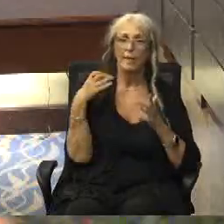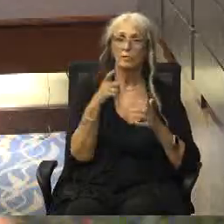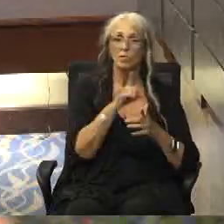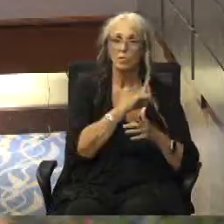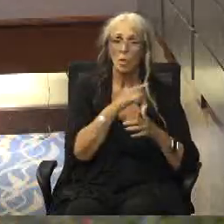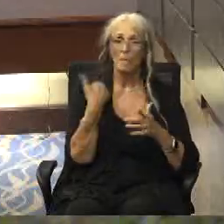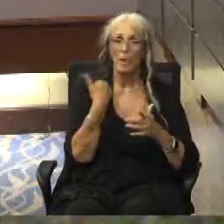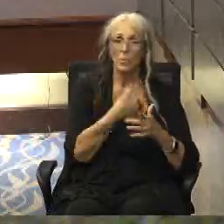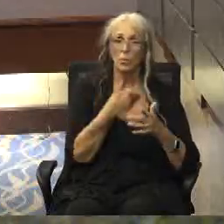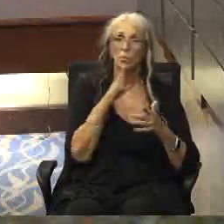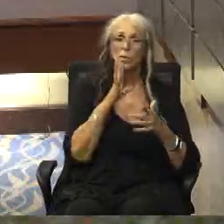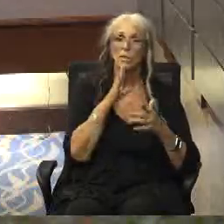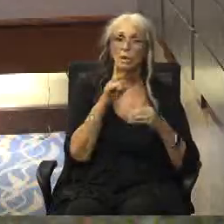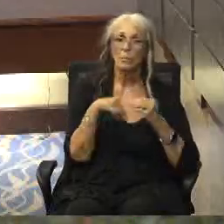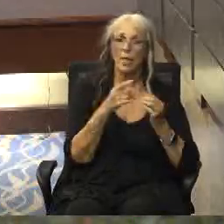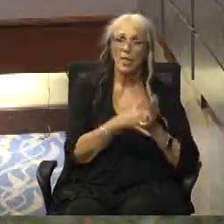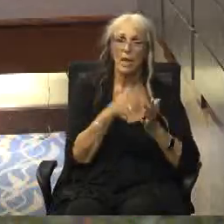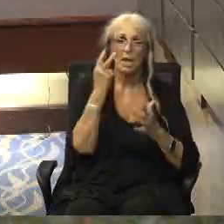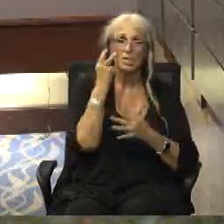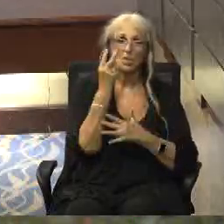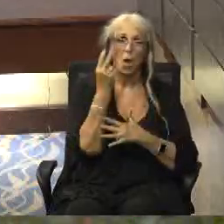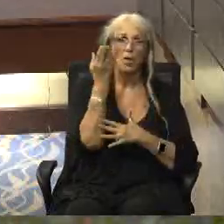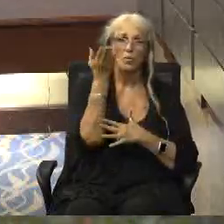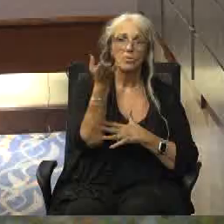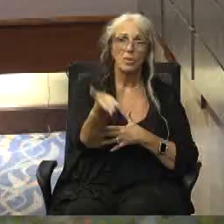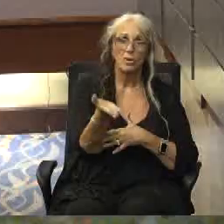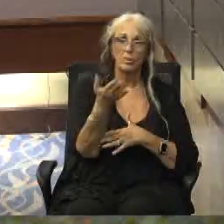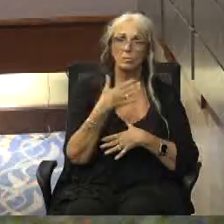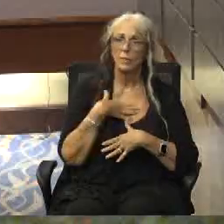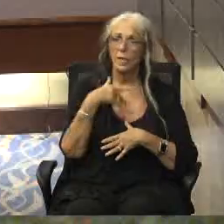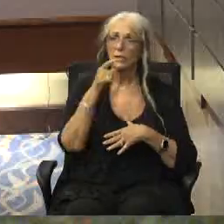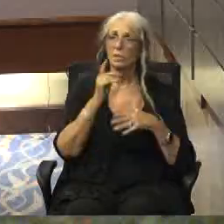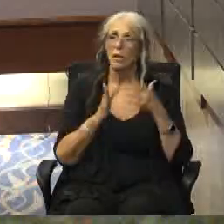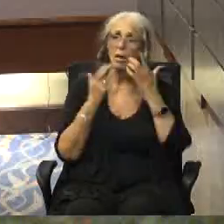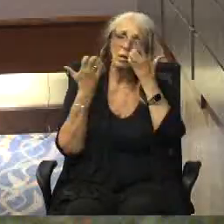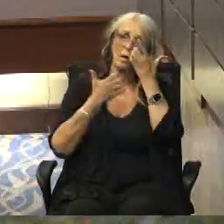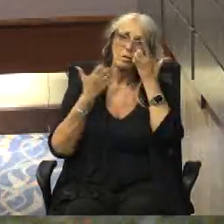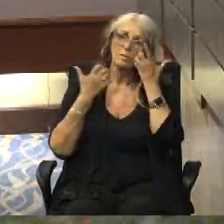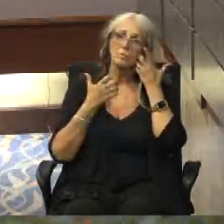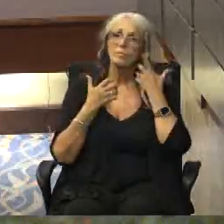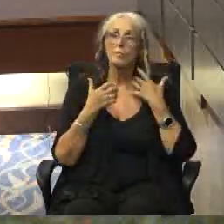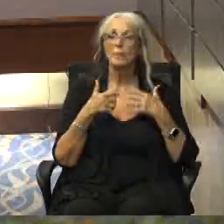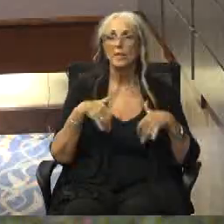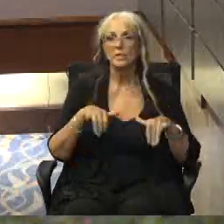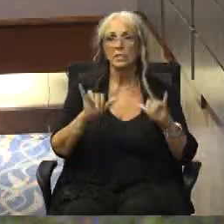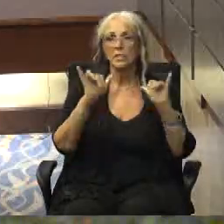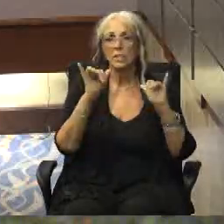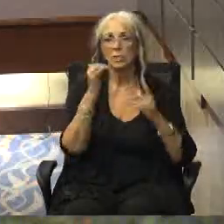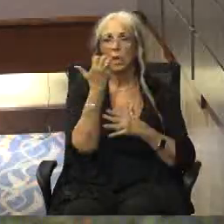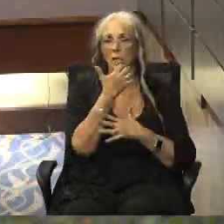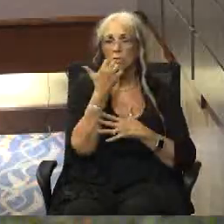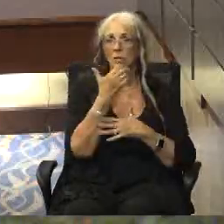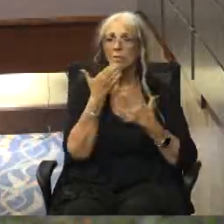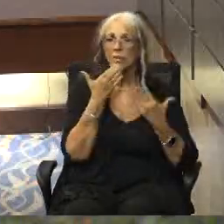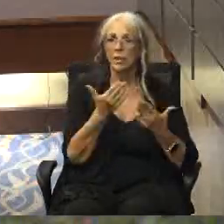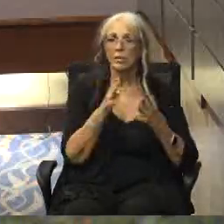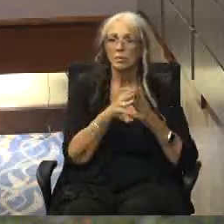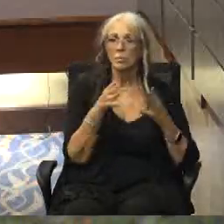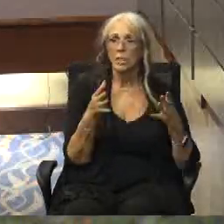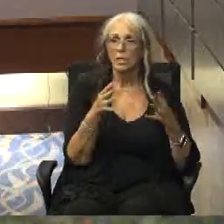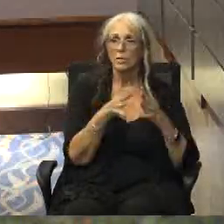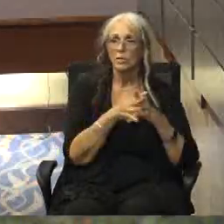it up there, oh my God, it was awesome. And it's still awesome. So thank you so much for